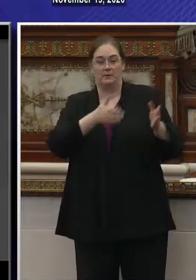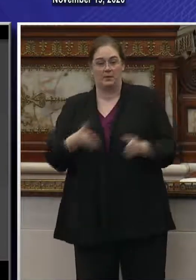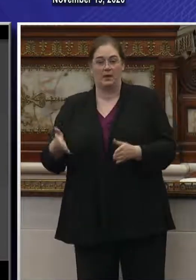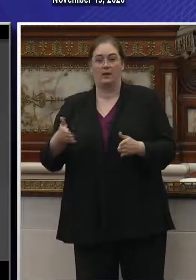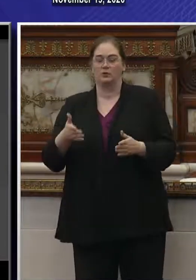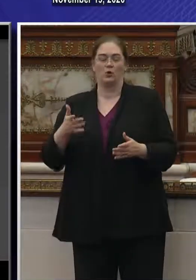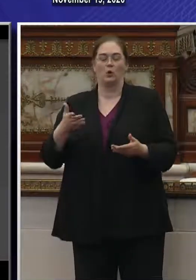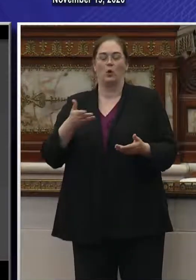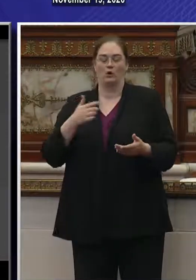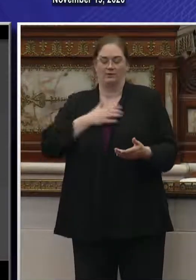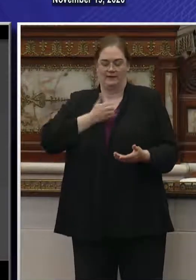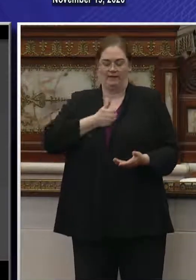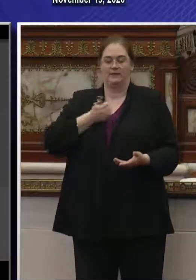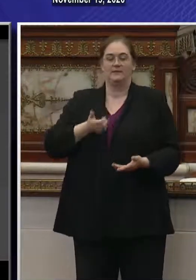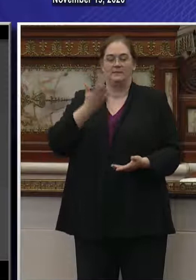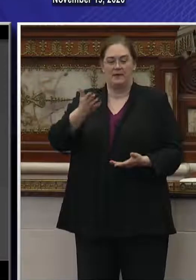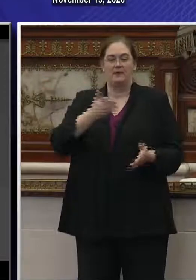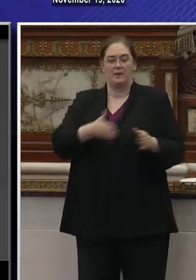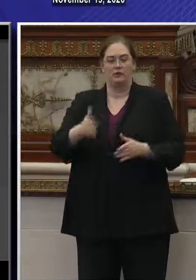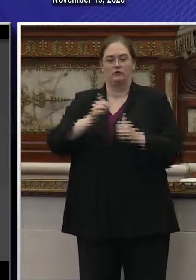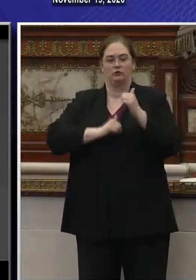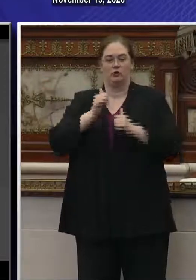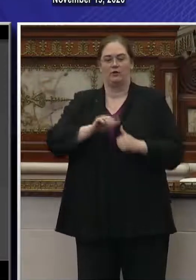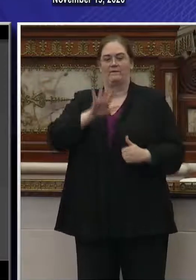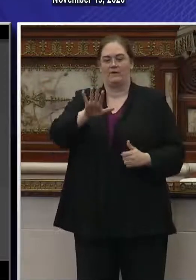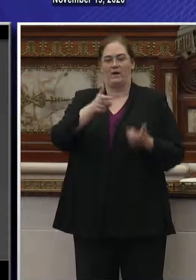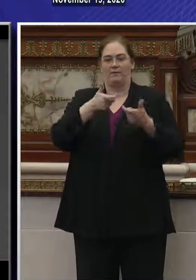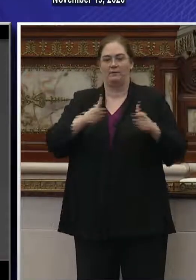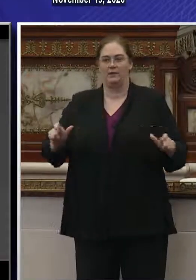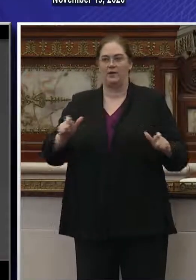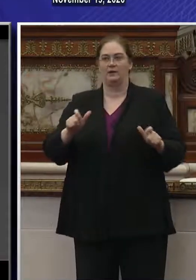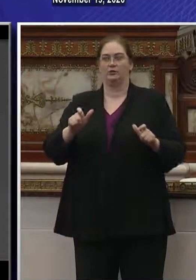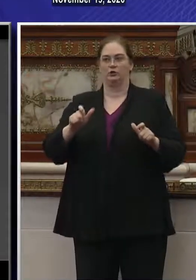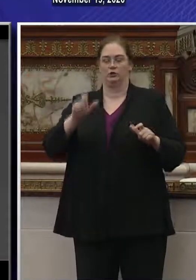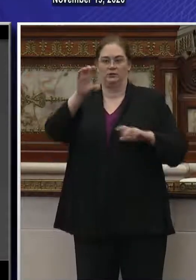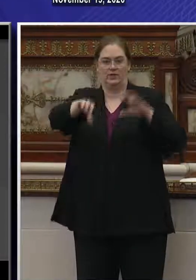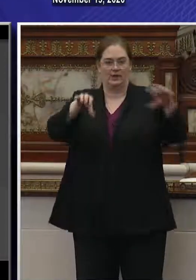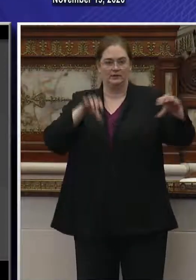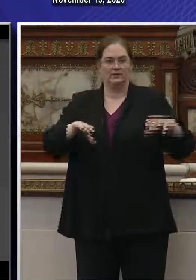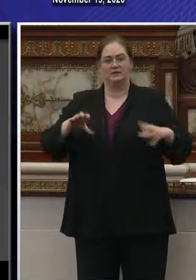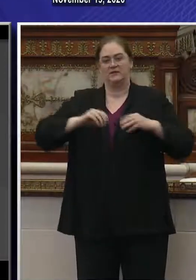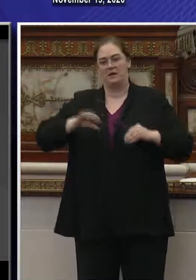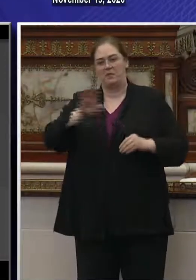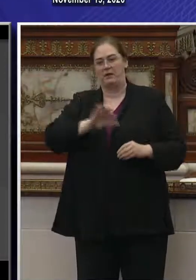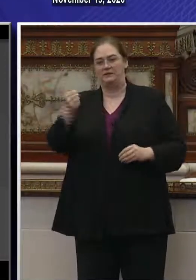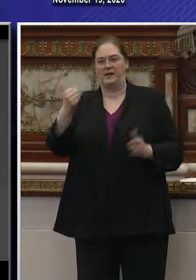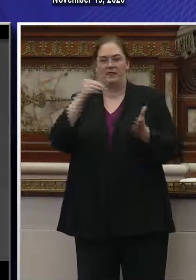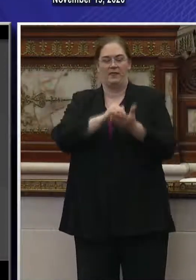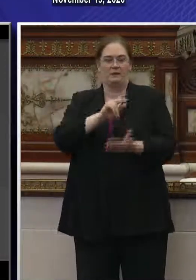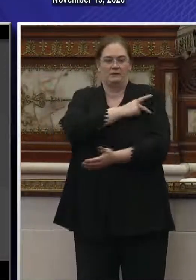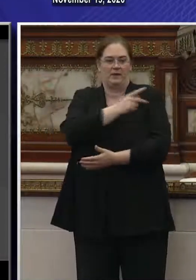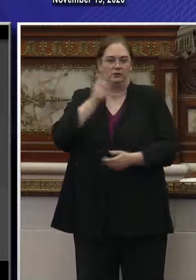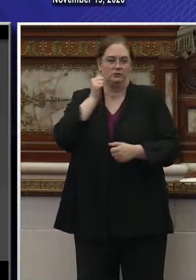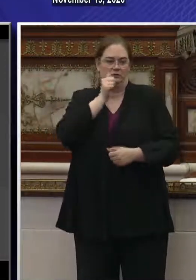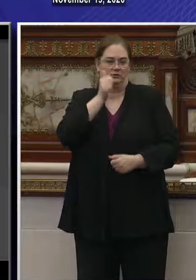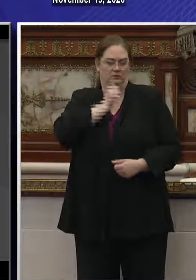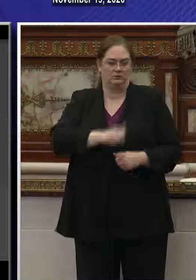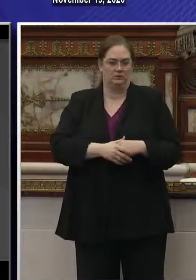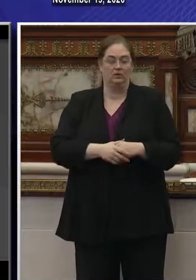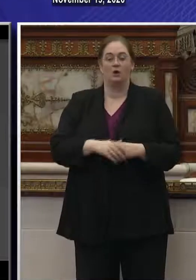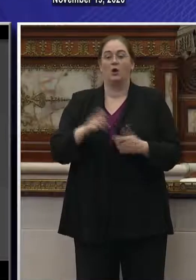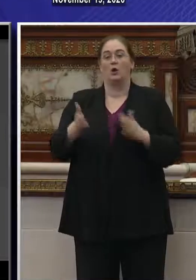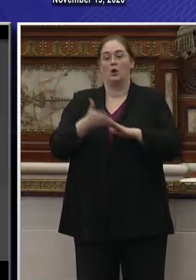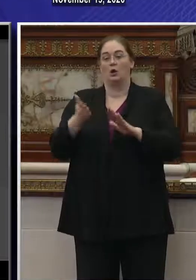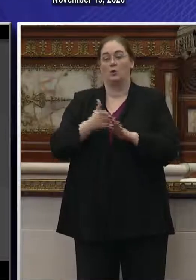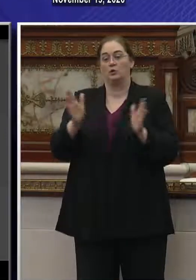for the construction of 5 major high throughput sites that can take about 10,000 patients a day. We're also working